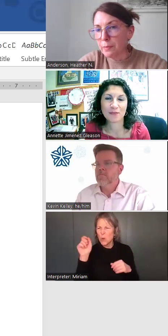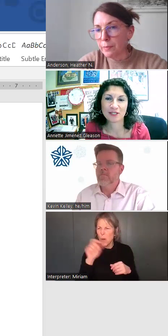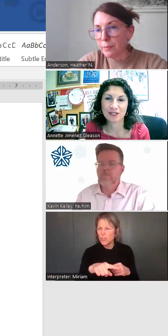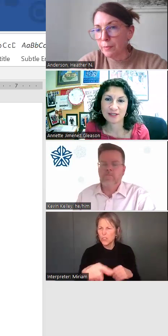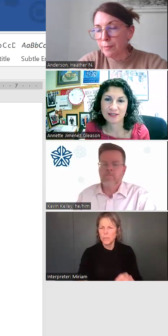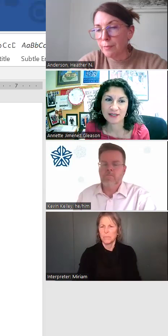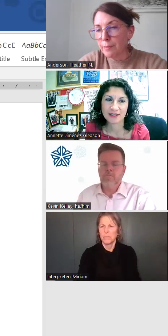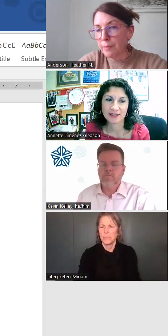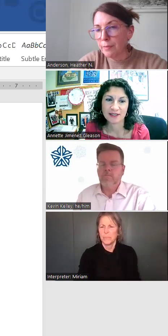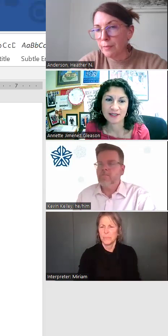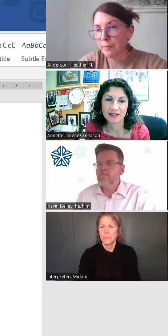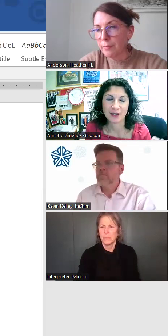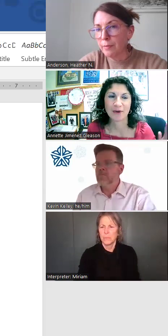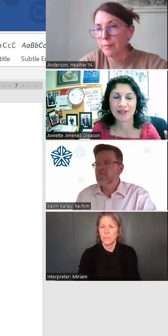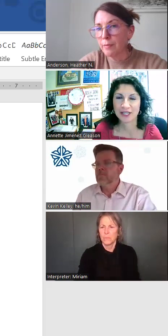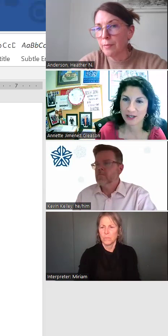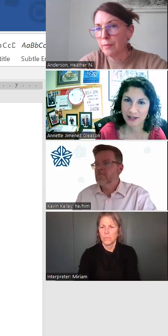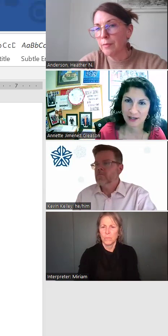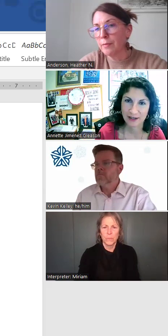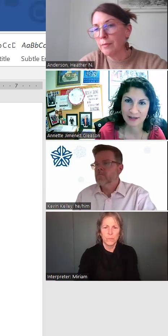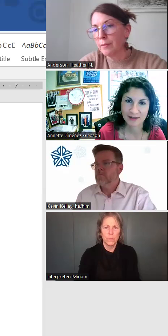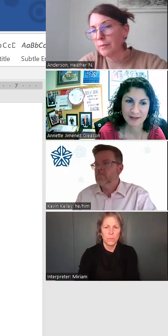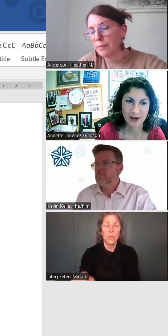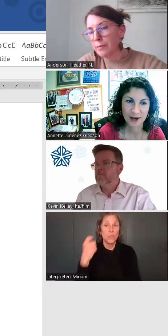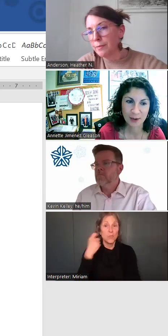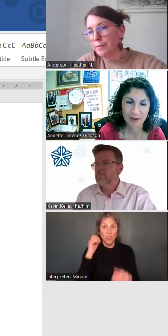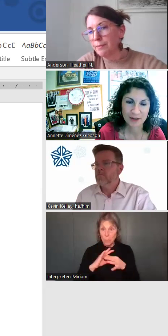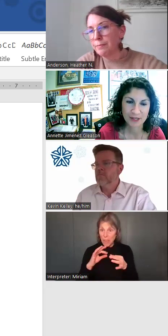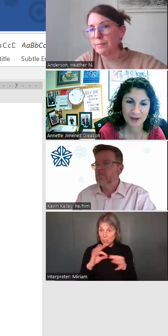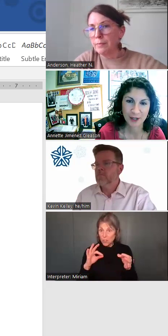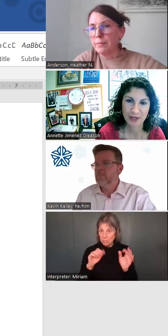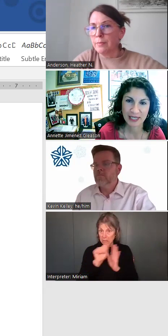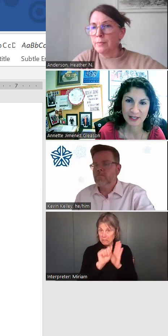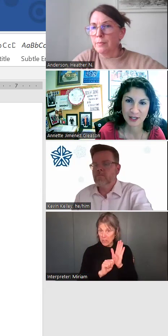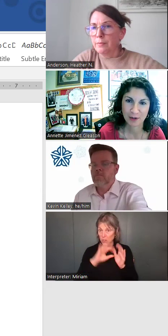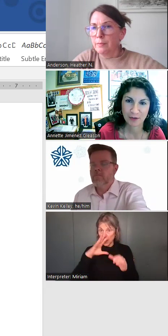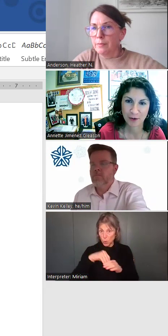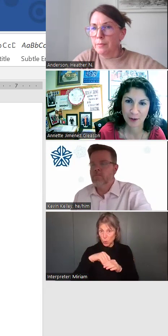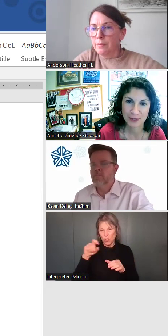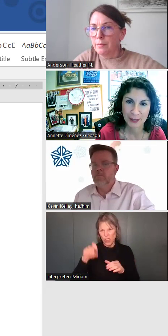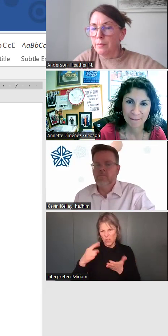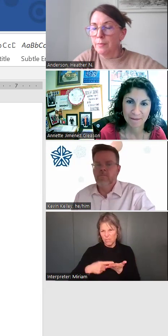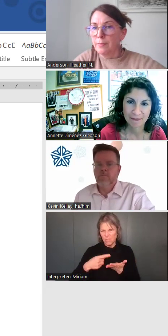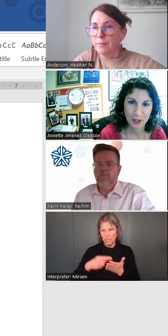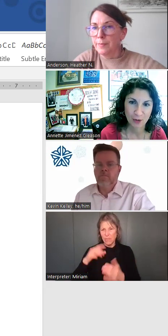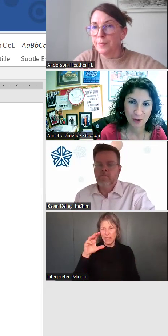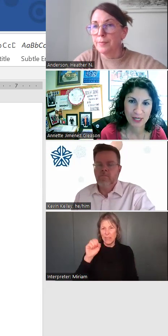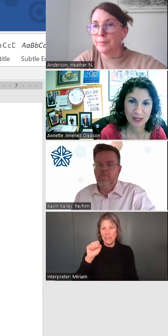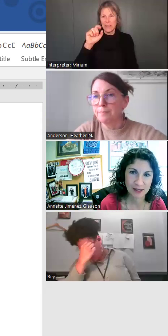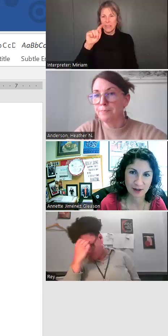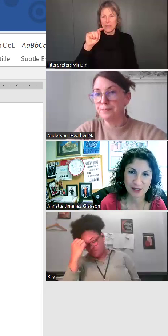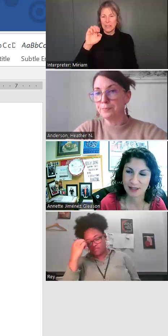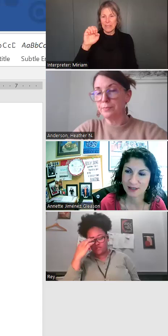Because you mentioned, part of the agenda is talking about the steering committee that's going to be formed to work